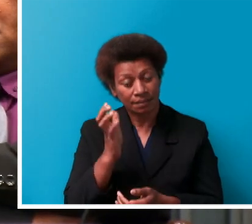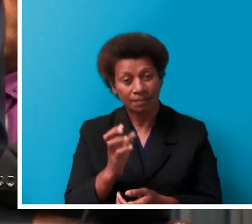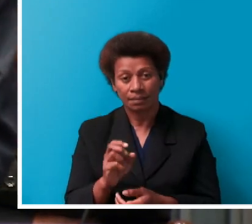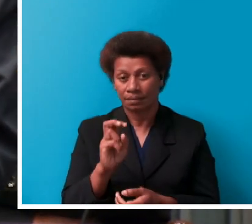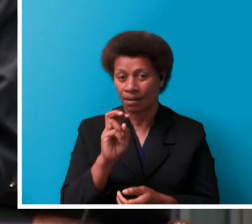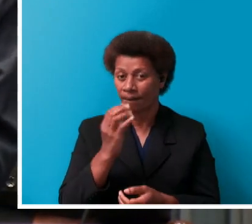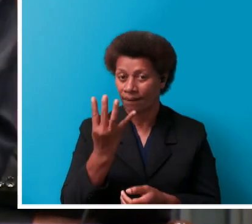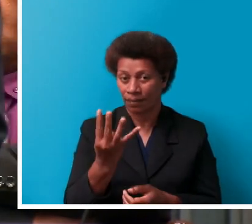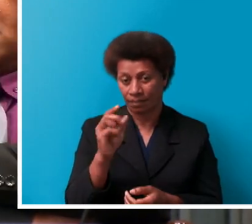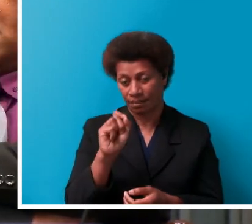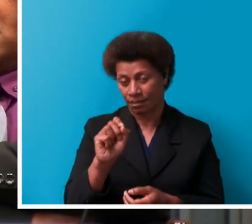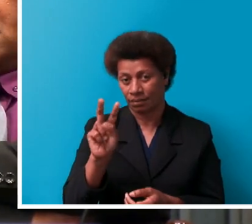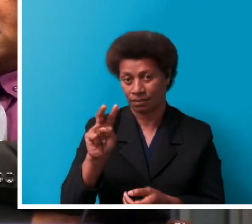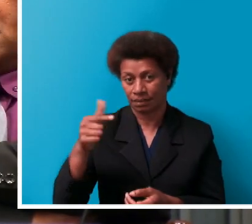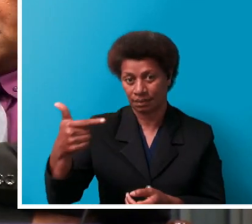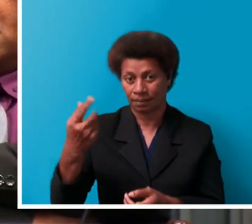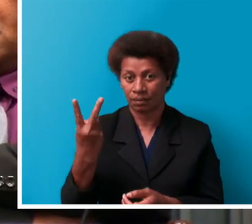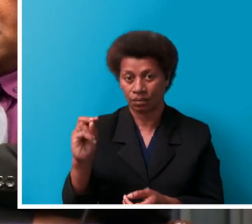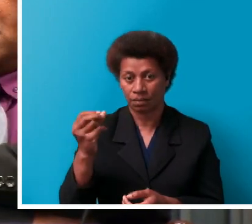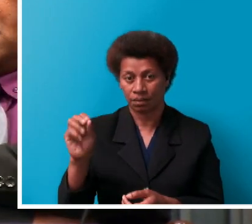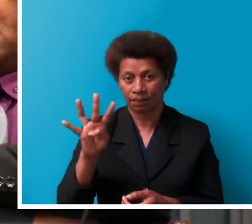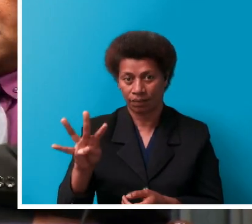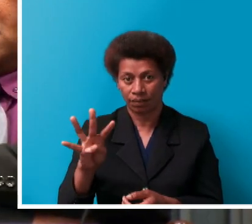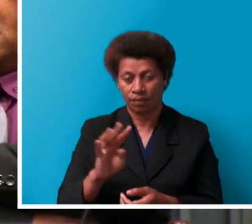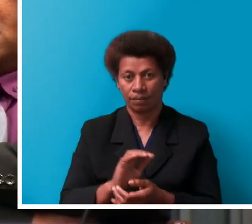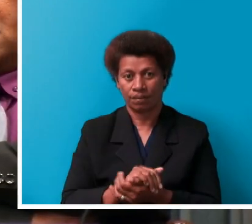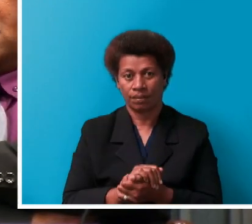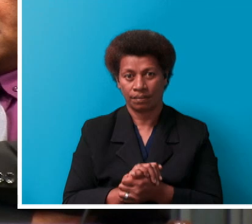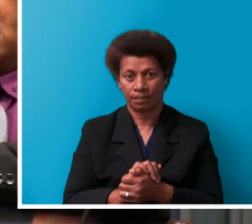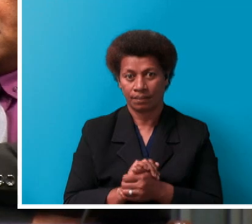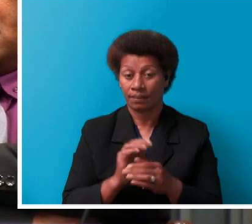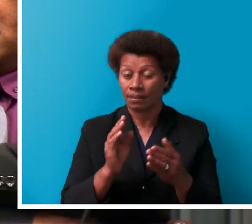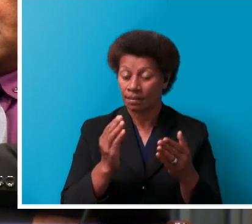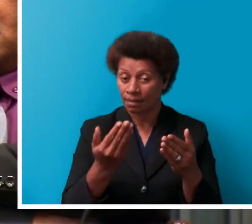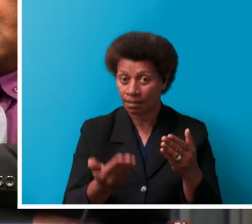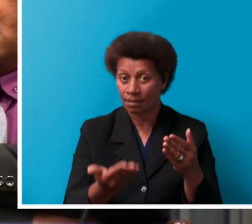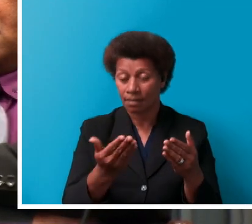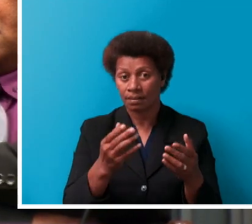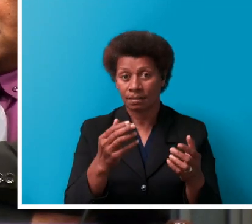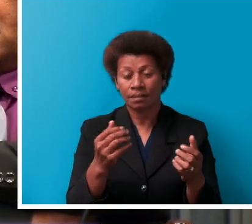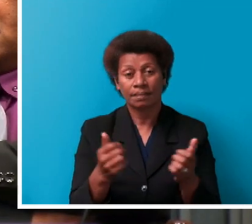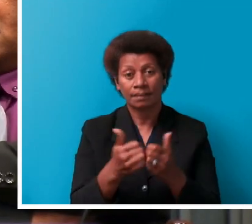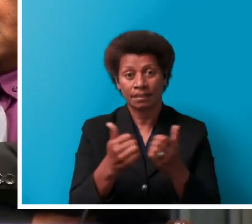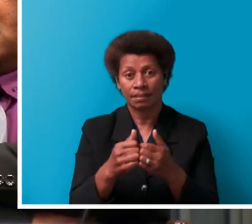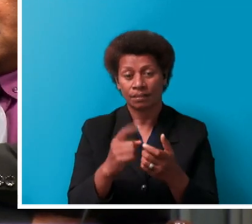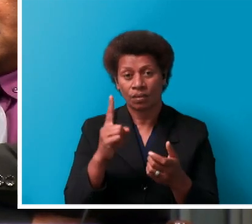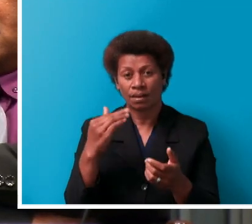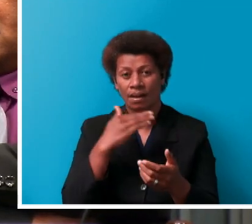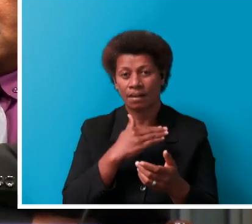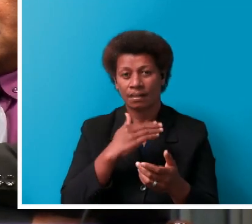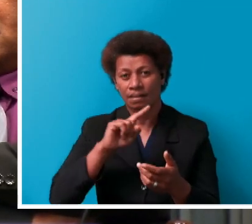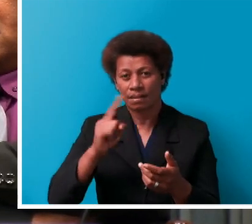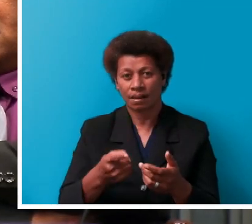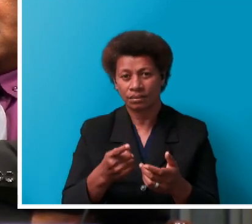4.27 in 2024. Similarly, the fatality rate per 100,000 population declines